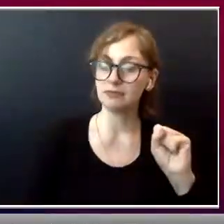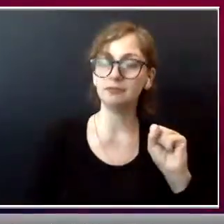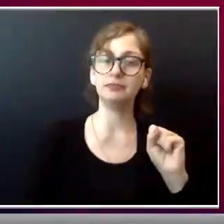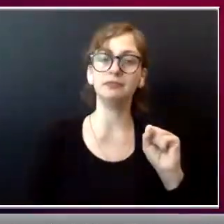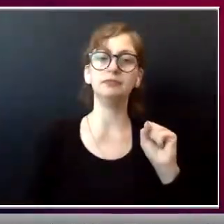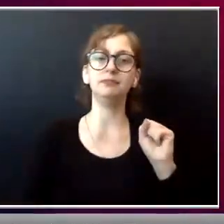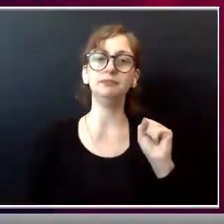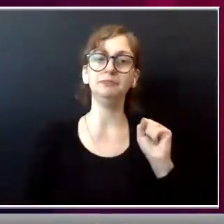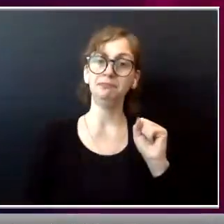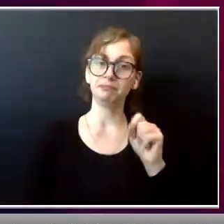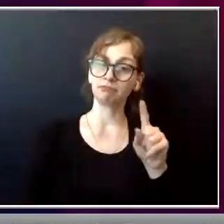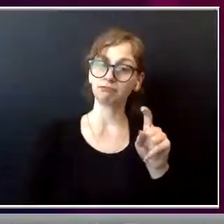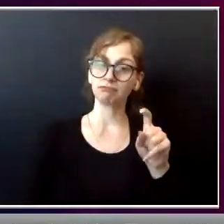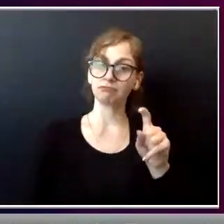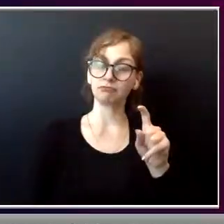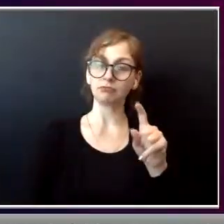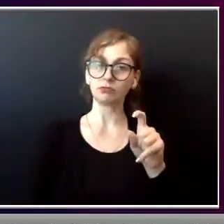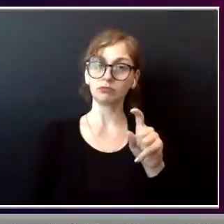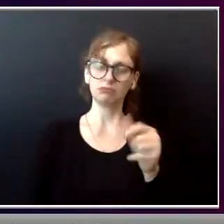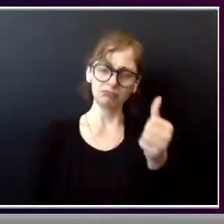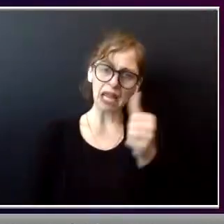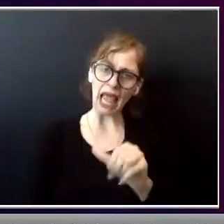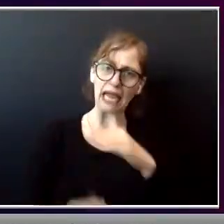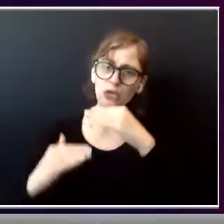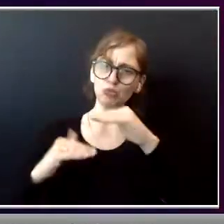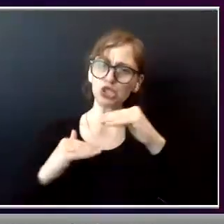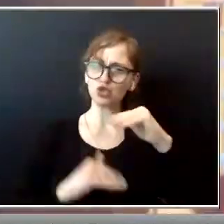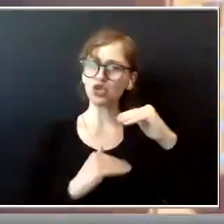have any restrictions because of this.